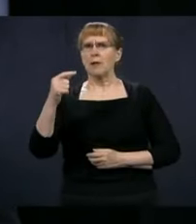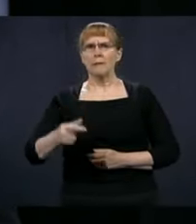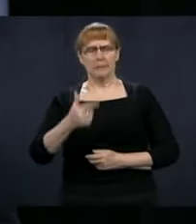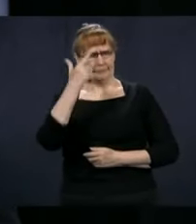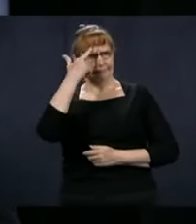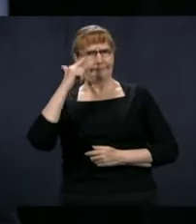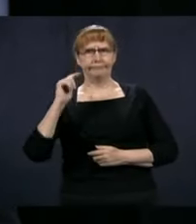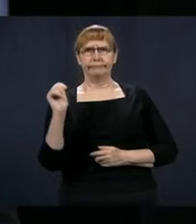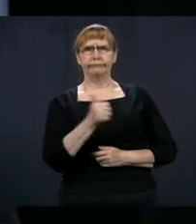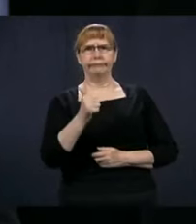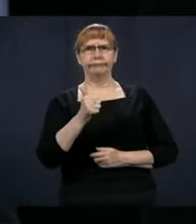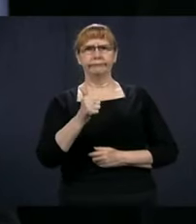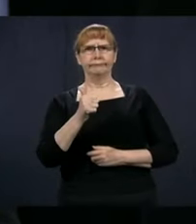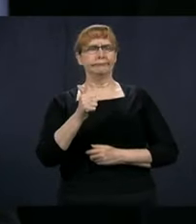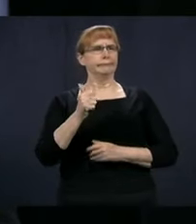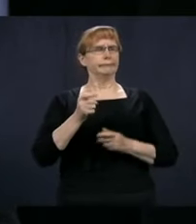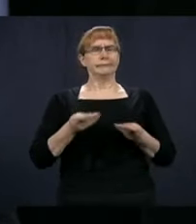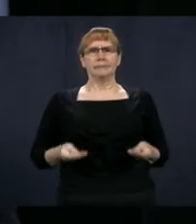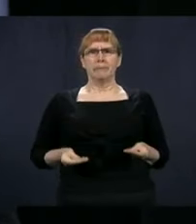So what do you say about this